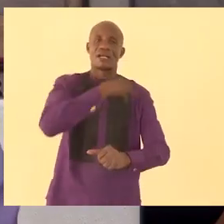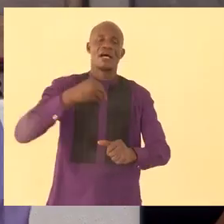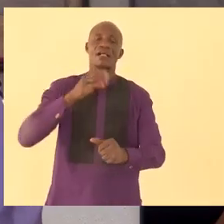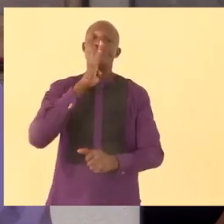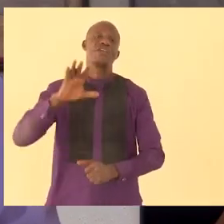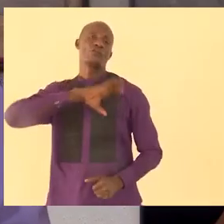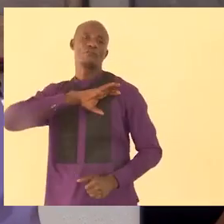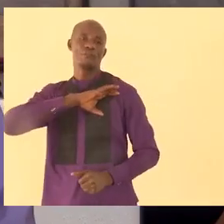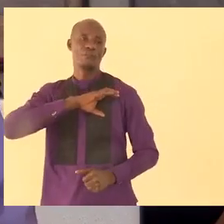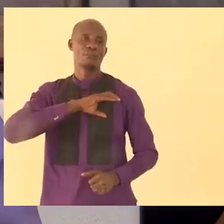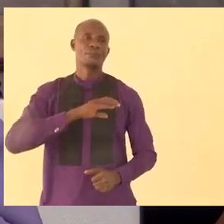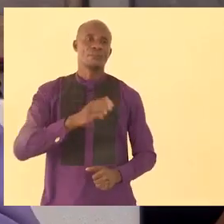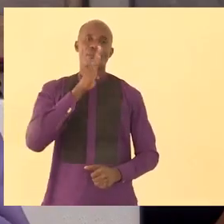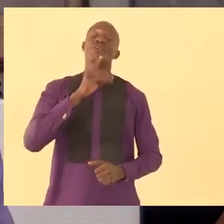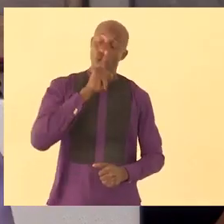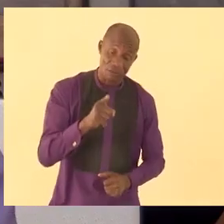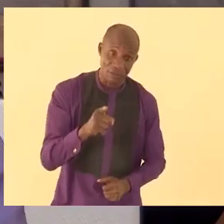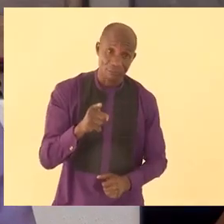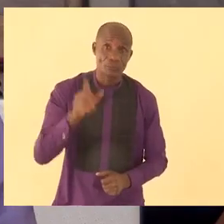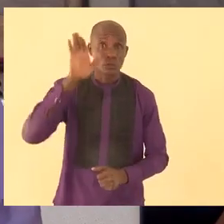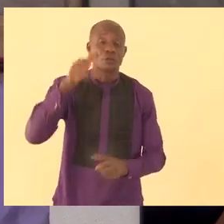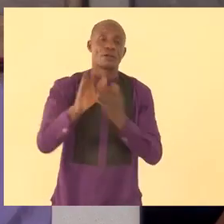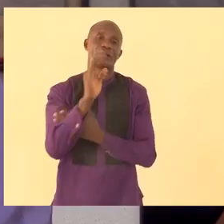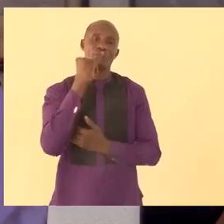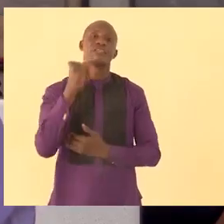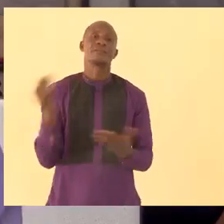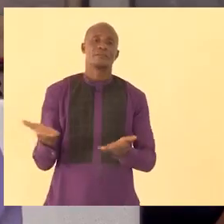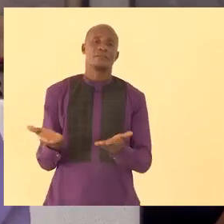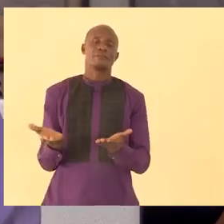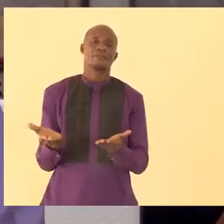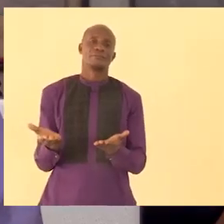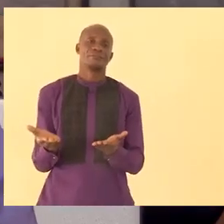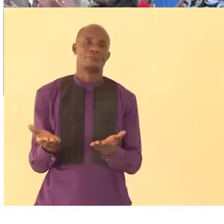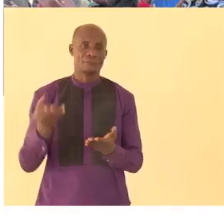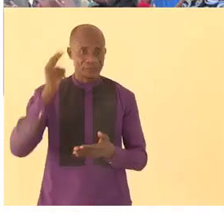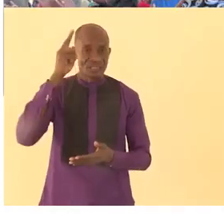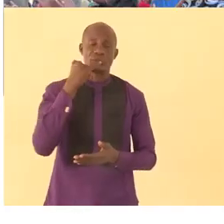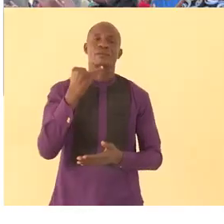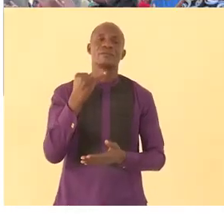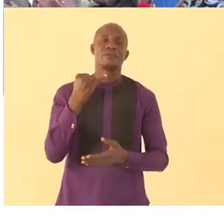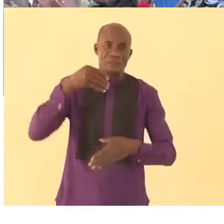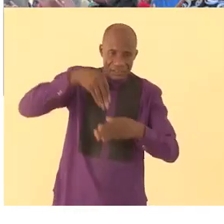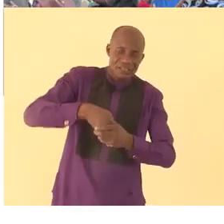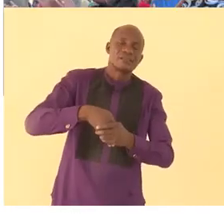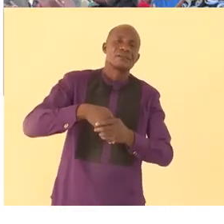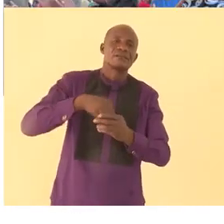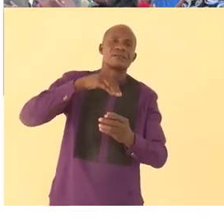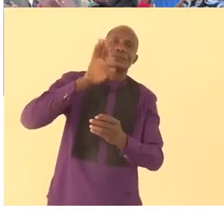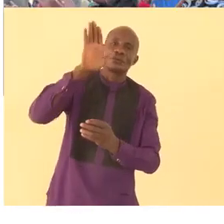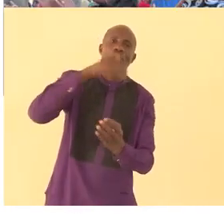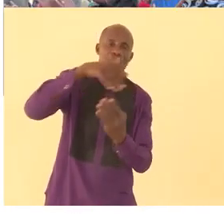and be confident. Be reassured, your God is near. He is in your